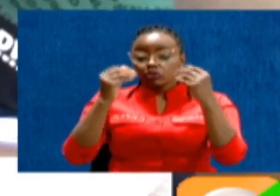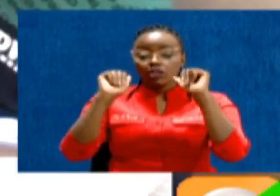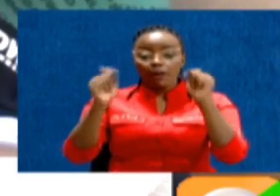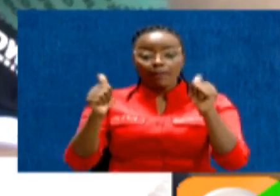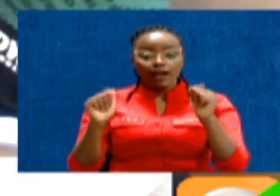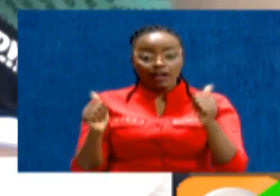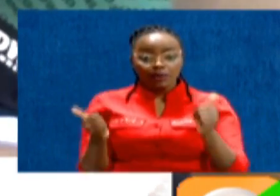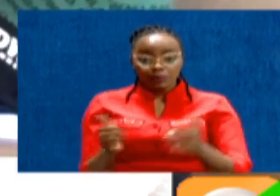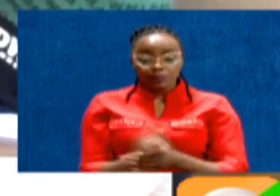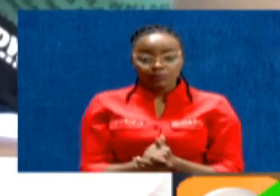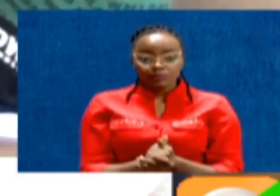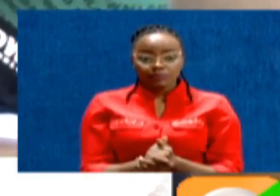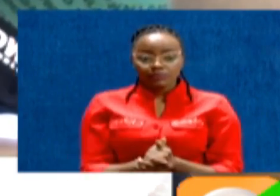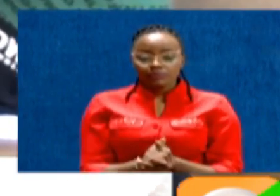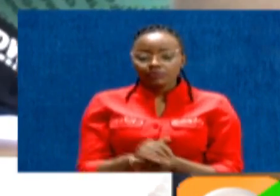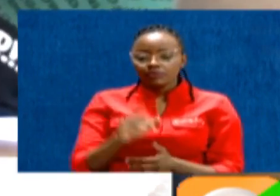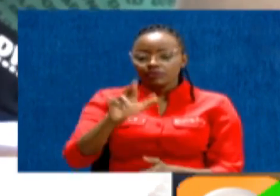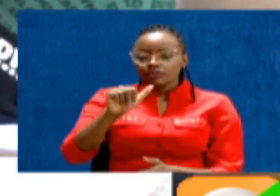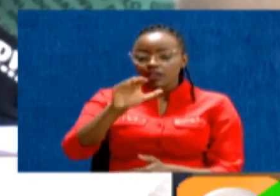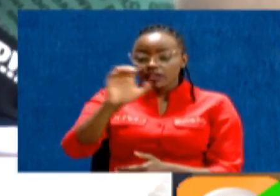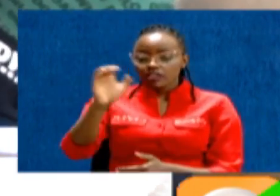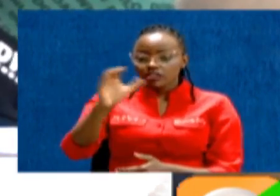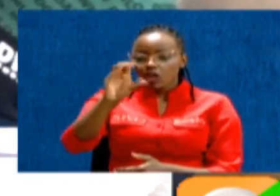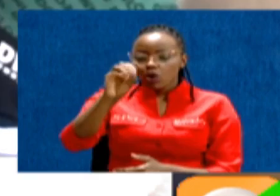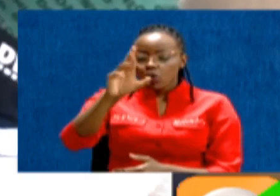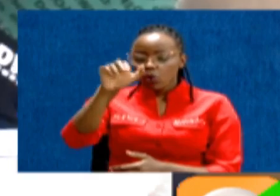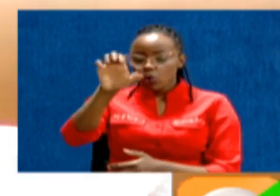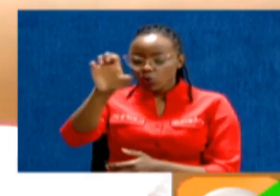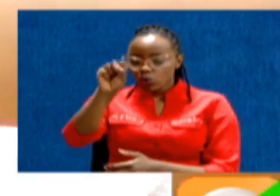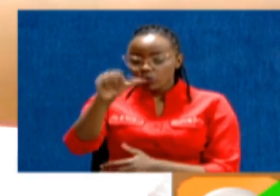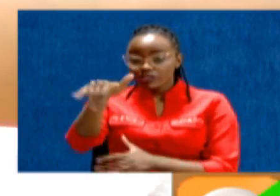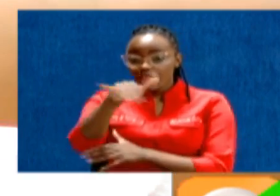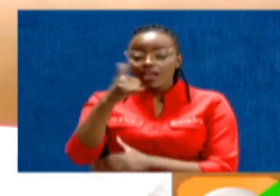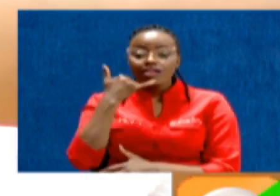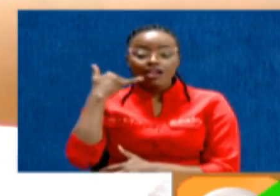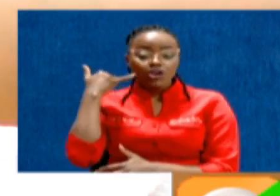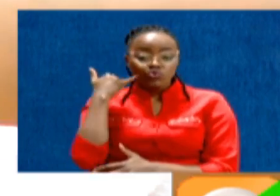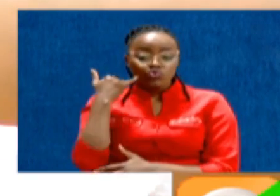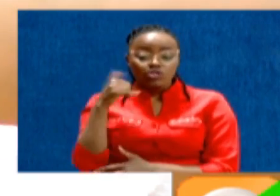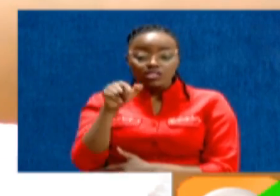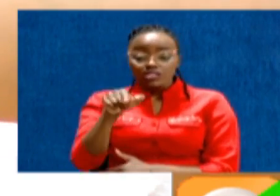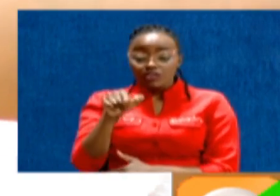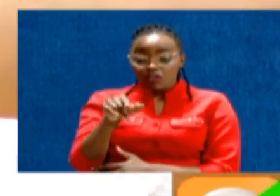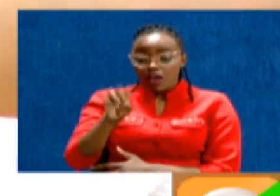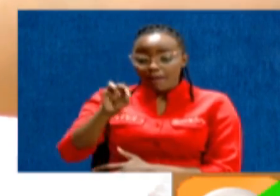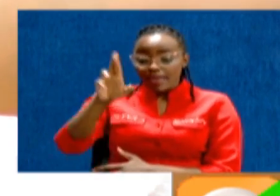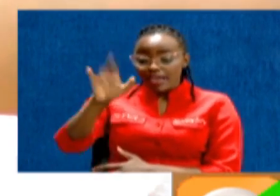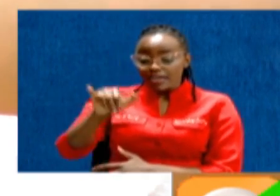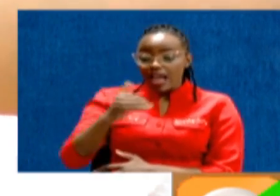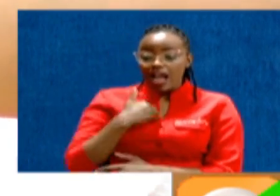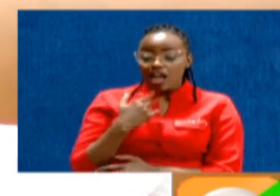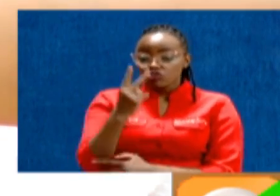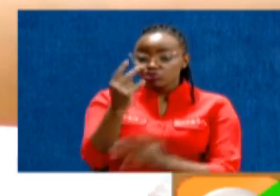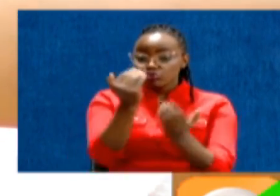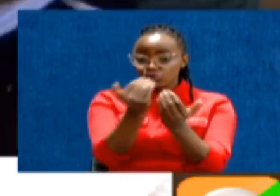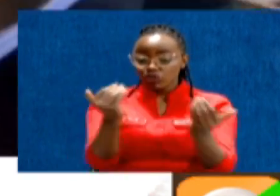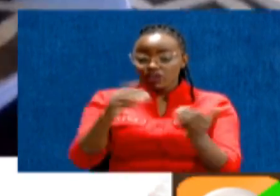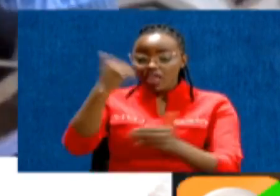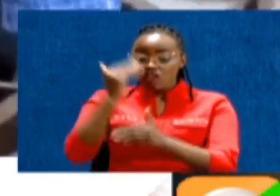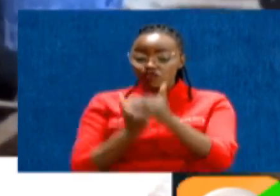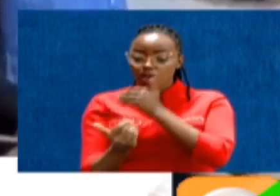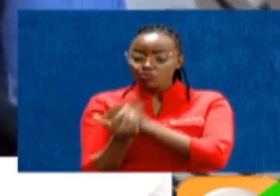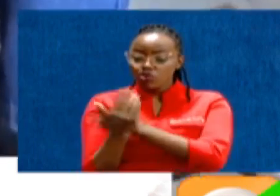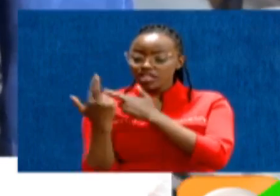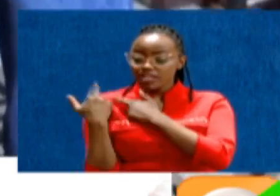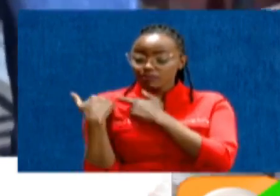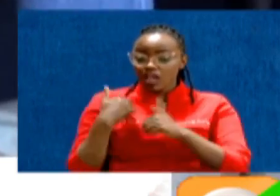In Racecourse Estate, Nakuru, we meet Mary Musonye. She's also a mother of two. Every morning, she is tasked with ensuring that her